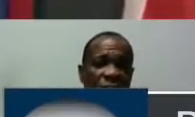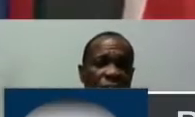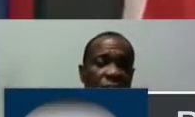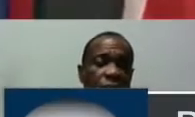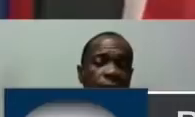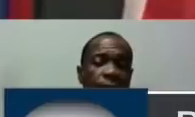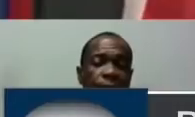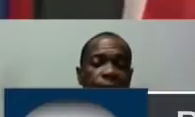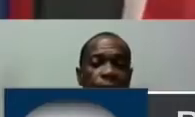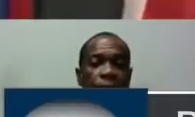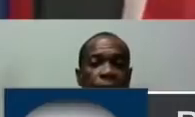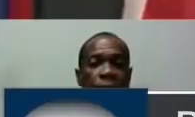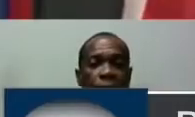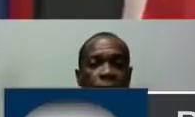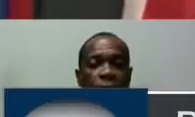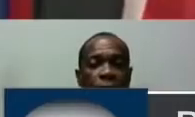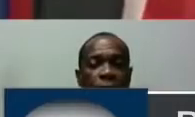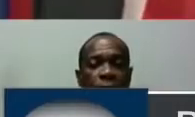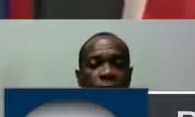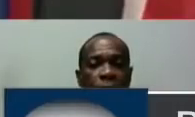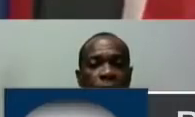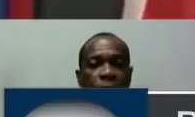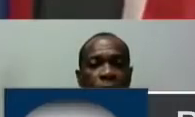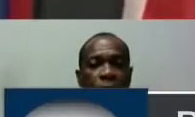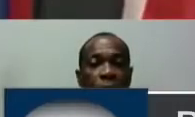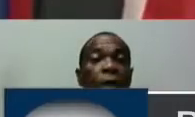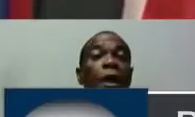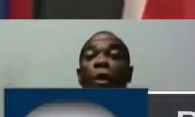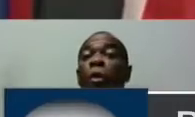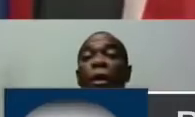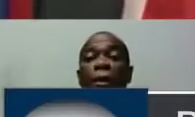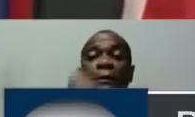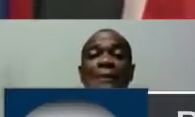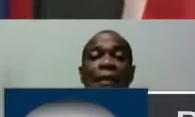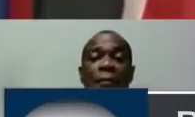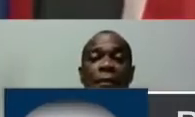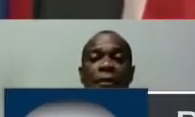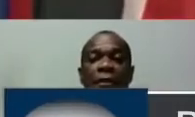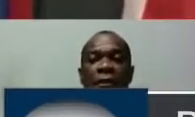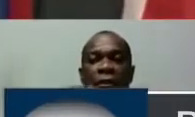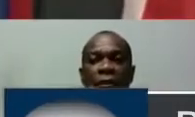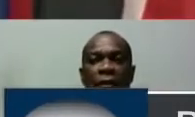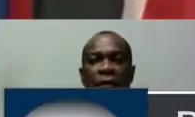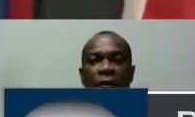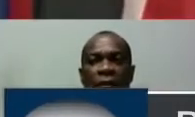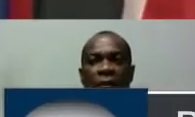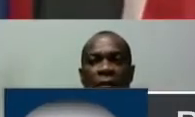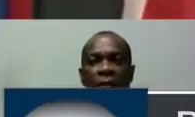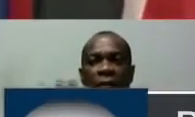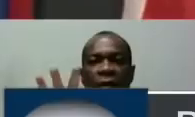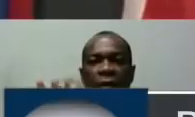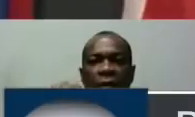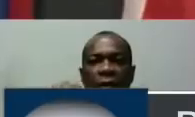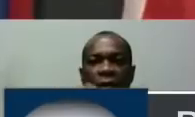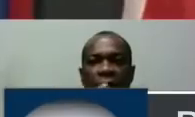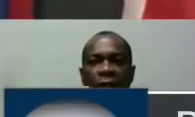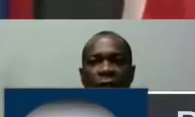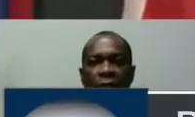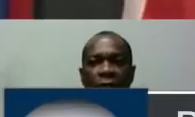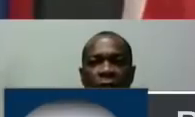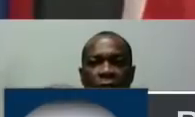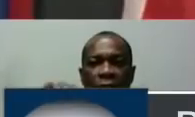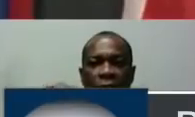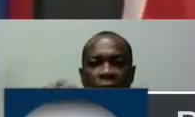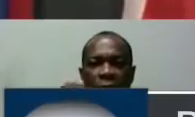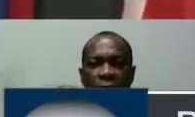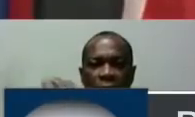We've initiated the safe zone mechanism in the private sector where people volunteer